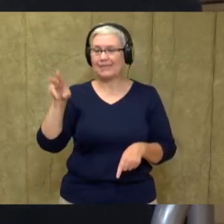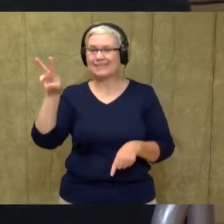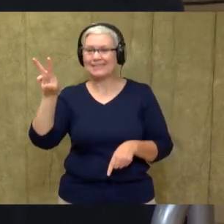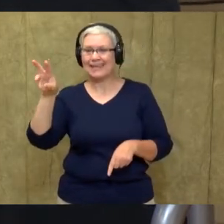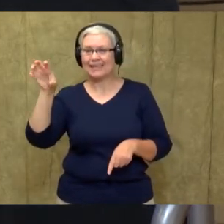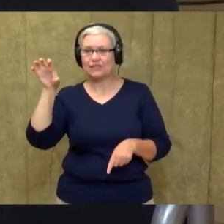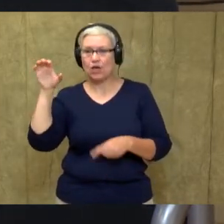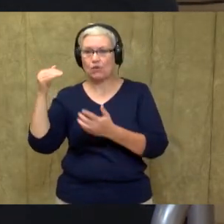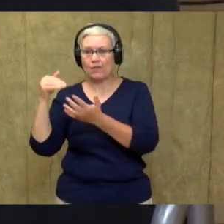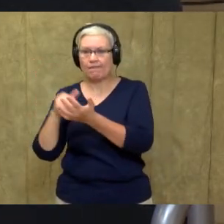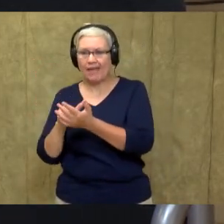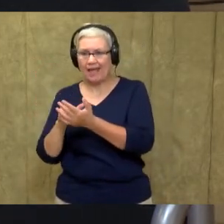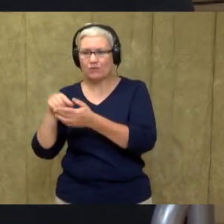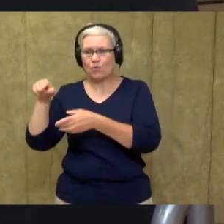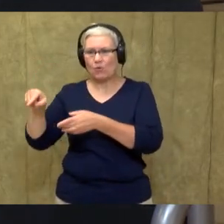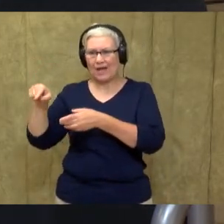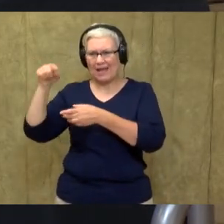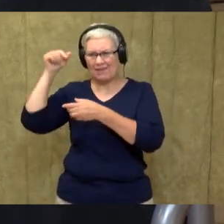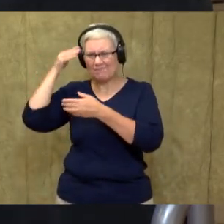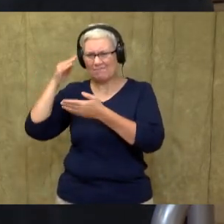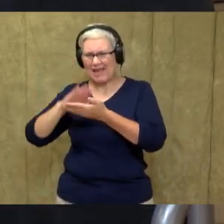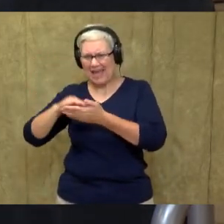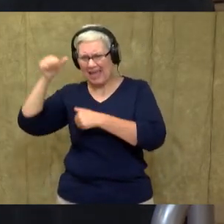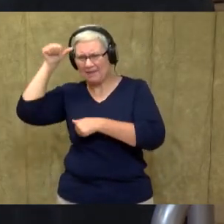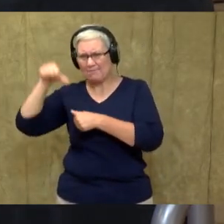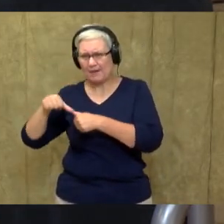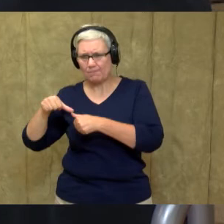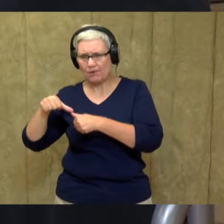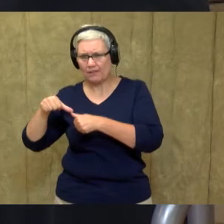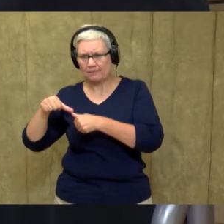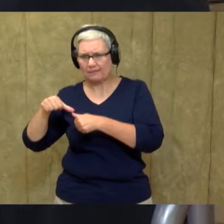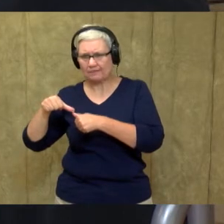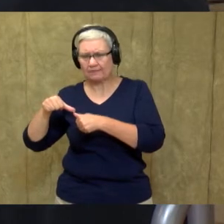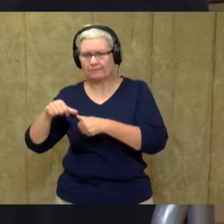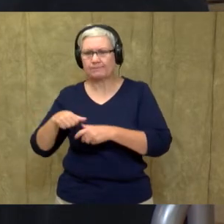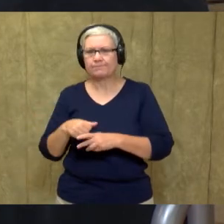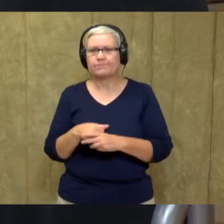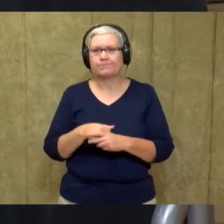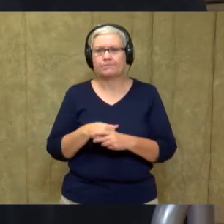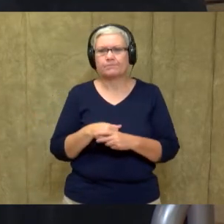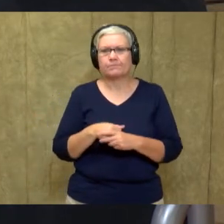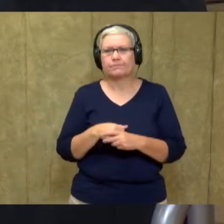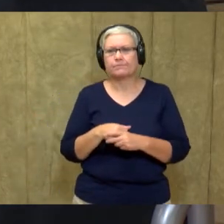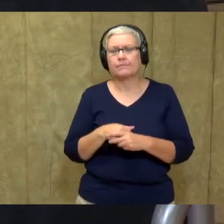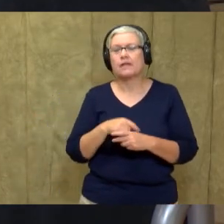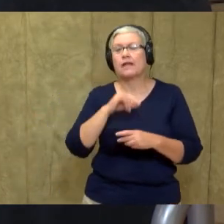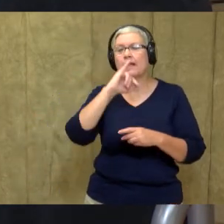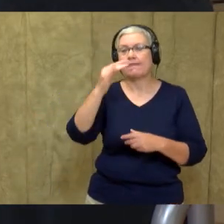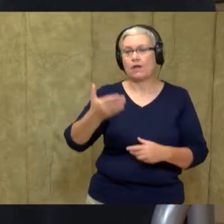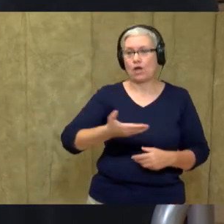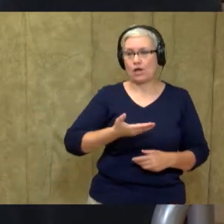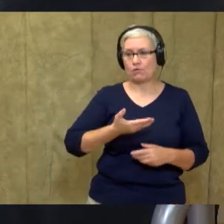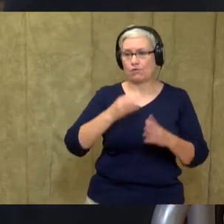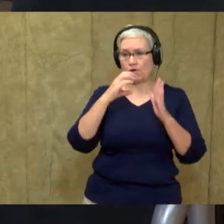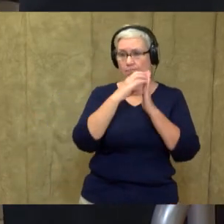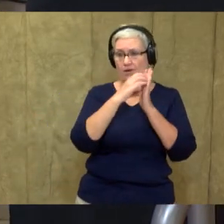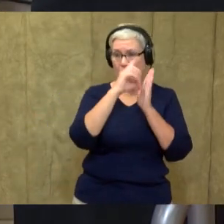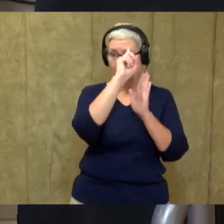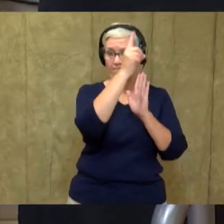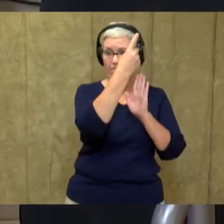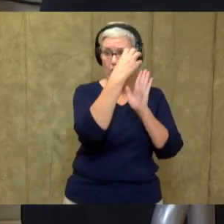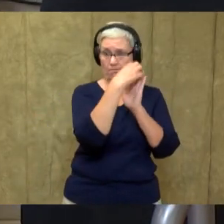at his crippling memories. Mentioned in that first introduction paragraph. And he does that for a reason. Look at all those